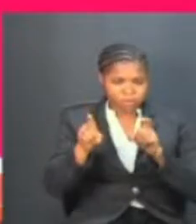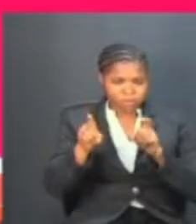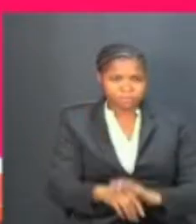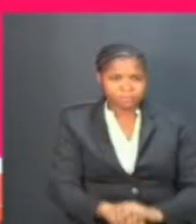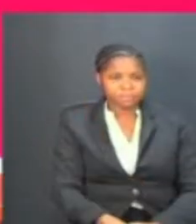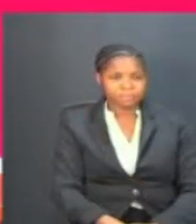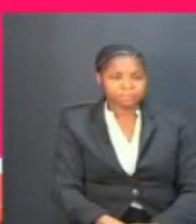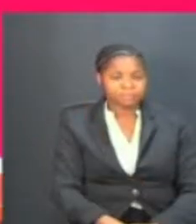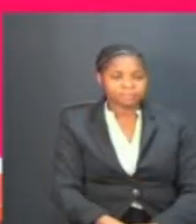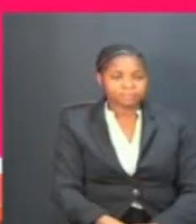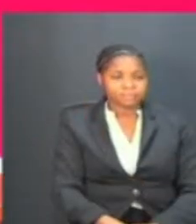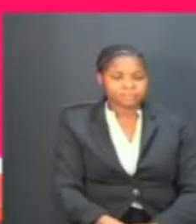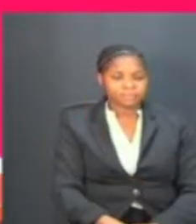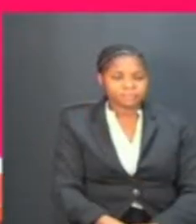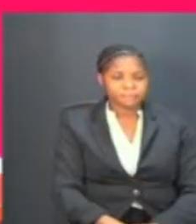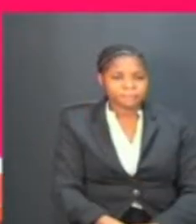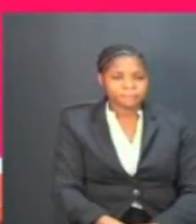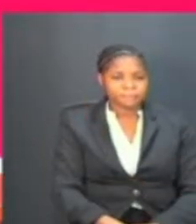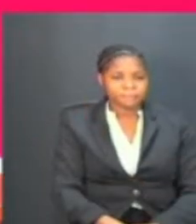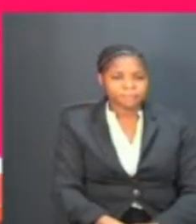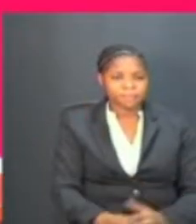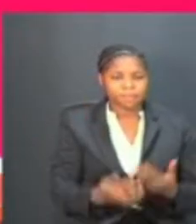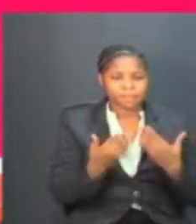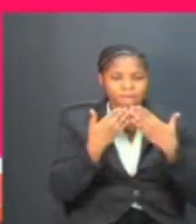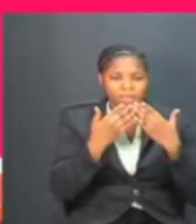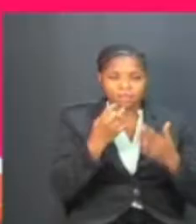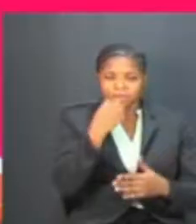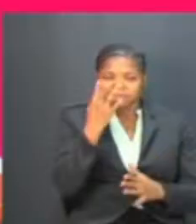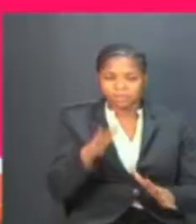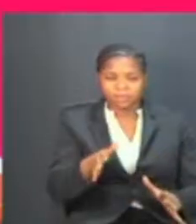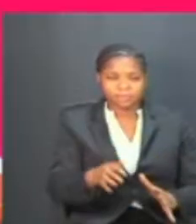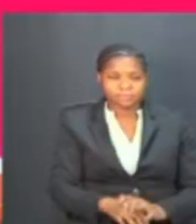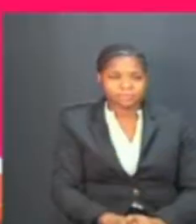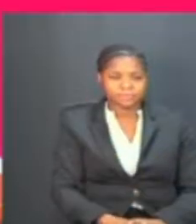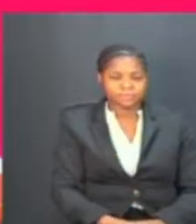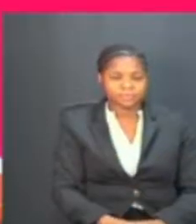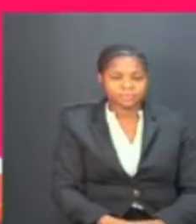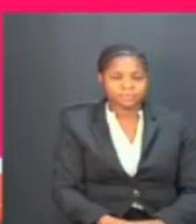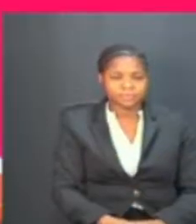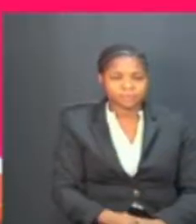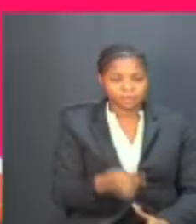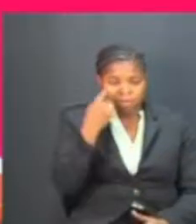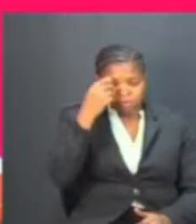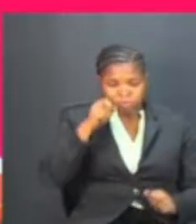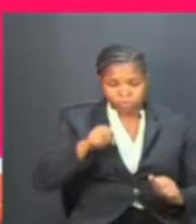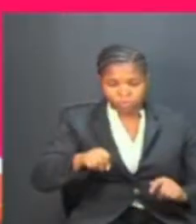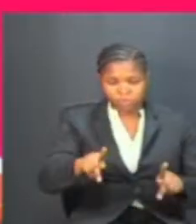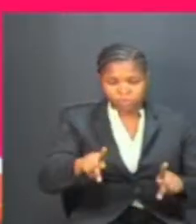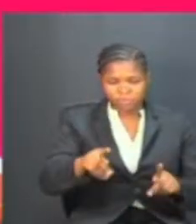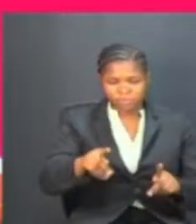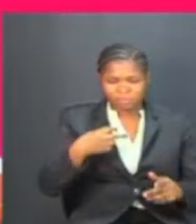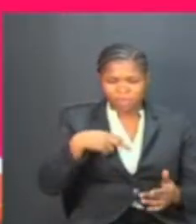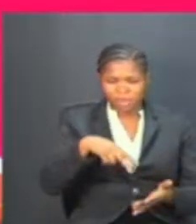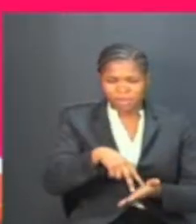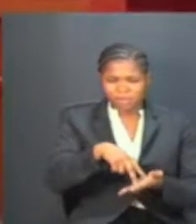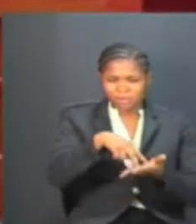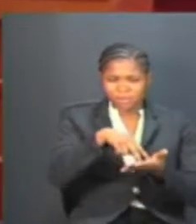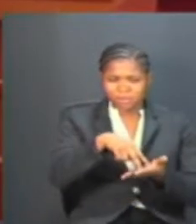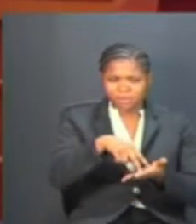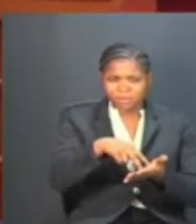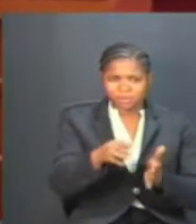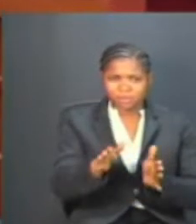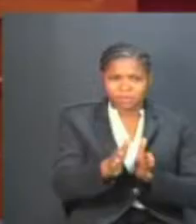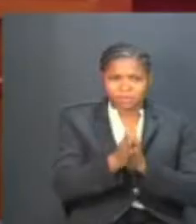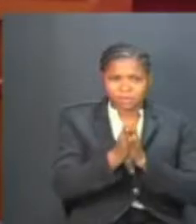Mr. Speaker, thank you for the opportunity. Mr. Speaker, I rise to ask the Minister for Roads